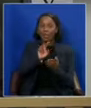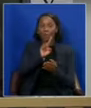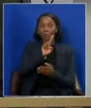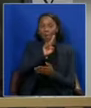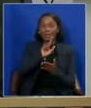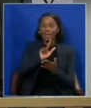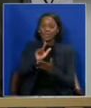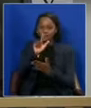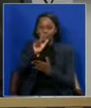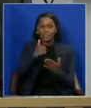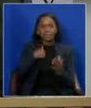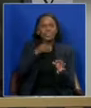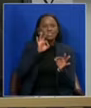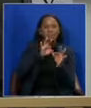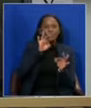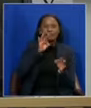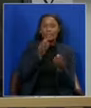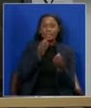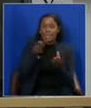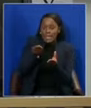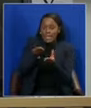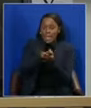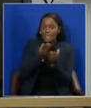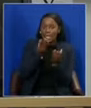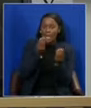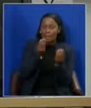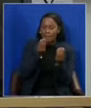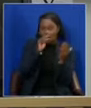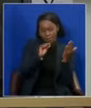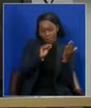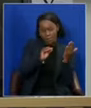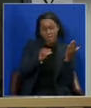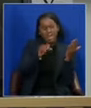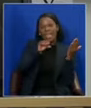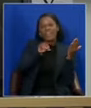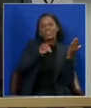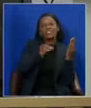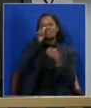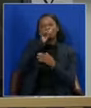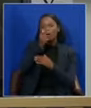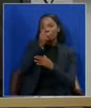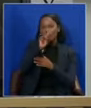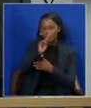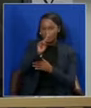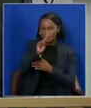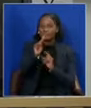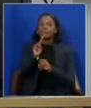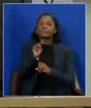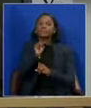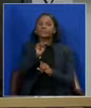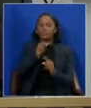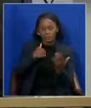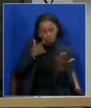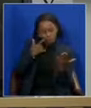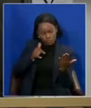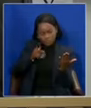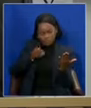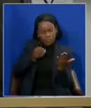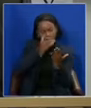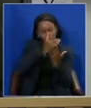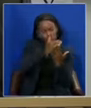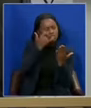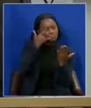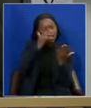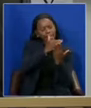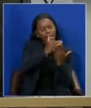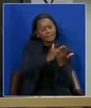number, station, and the charge. So when you audit docket, you just want to check whether the very same charge appears on the